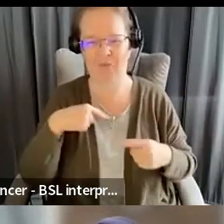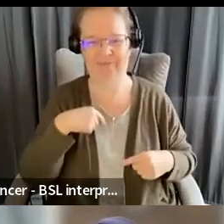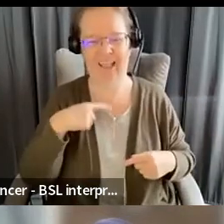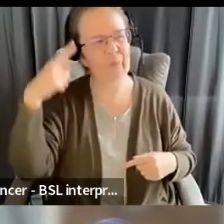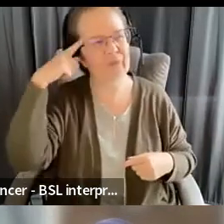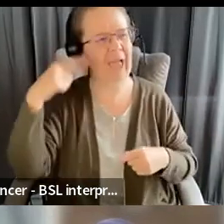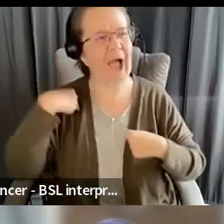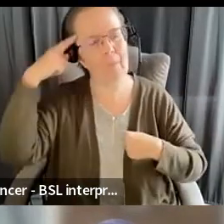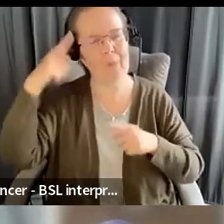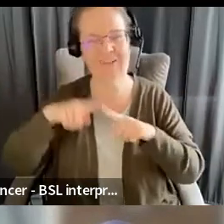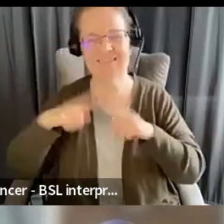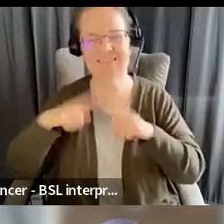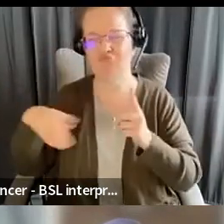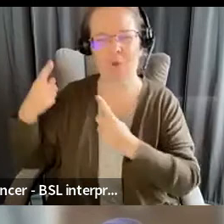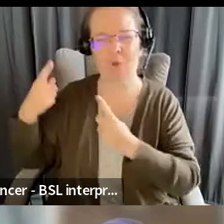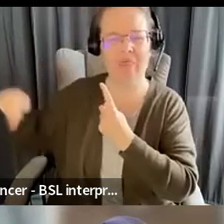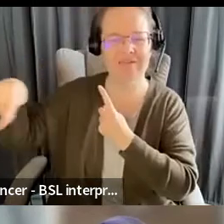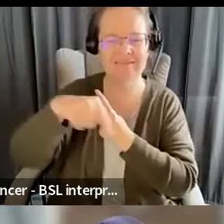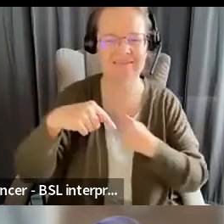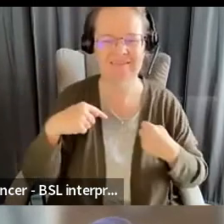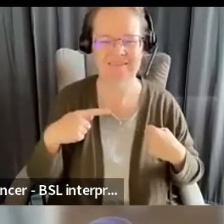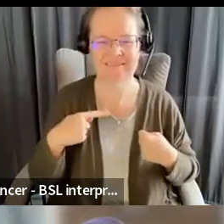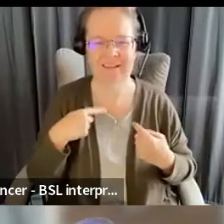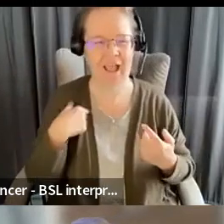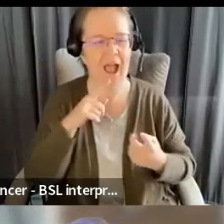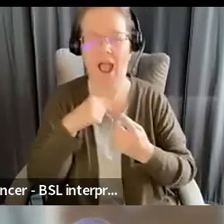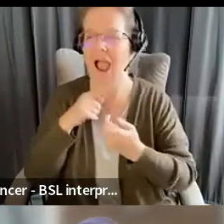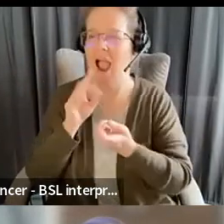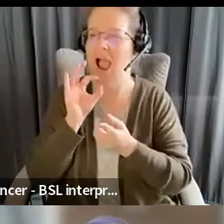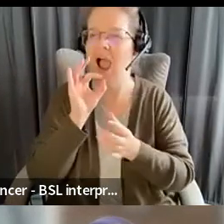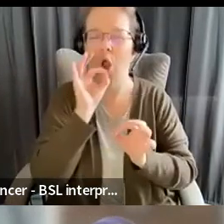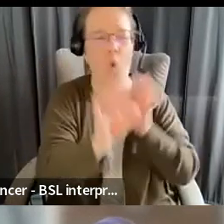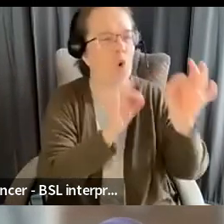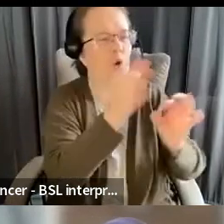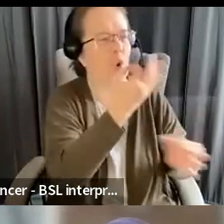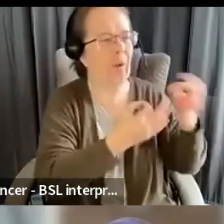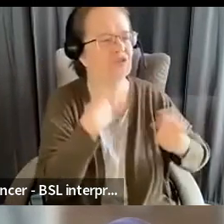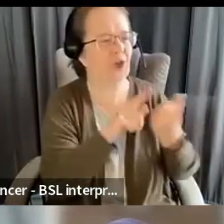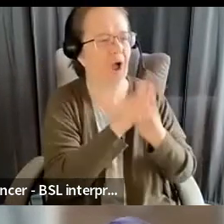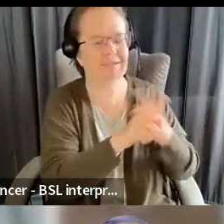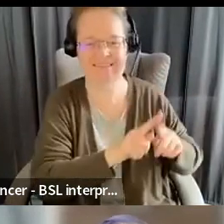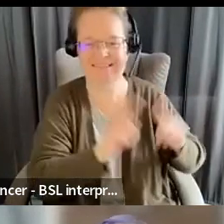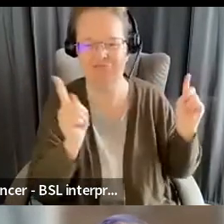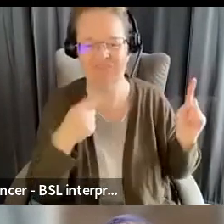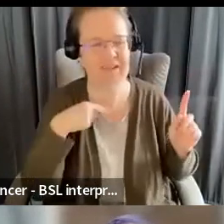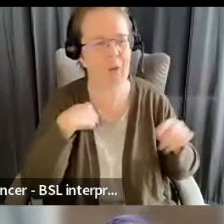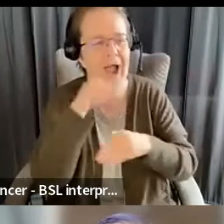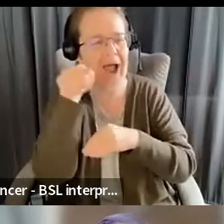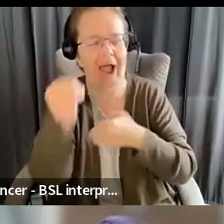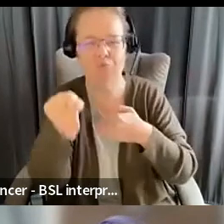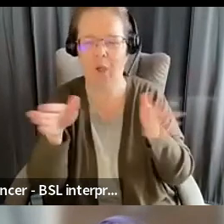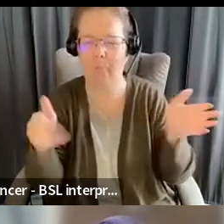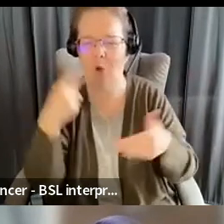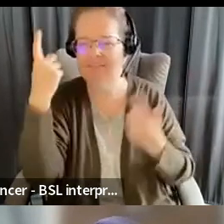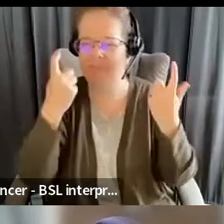like everyone else, which means we can answer questions differently in interviews and give kind of outside of the box thinking. Oh, that's brilliant.